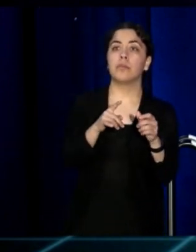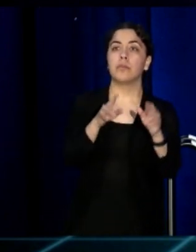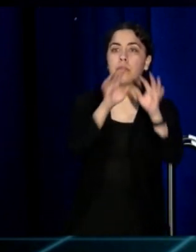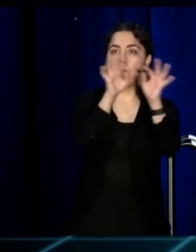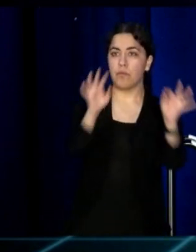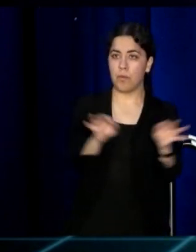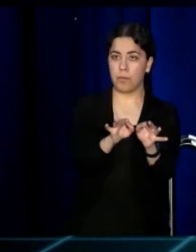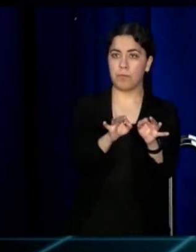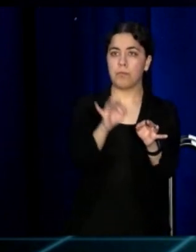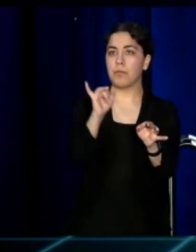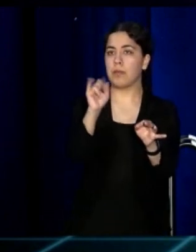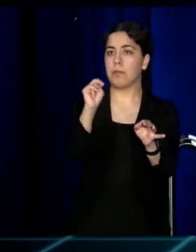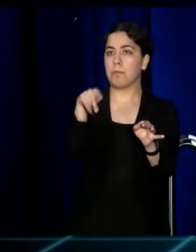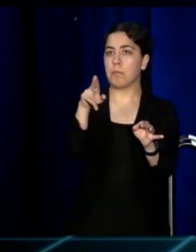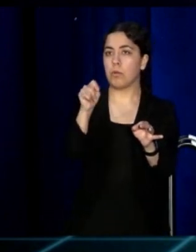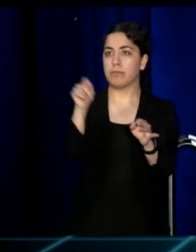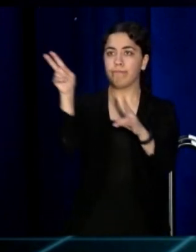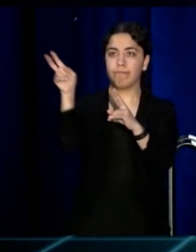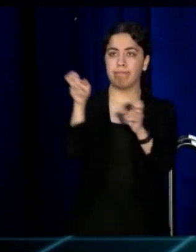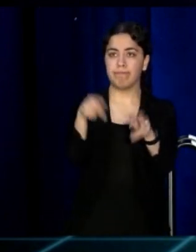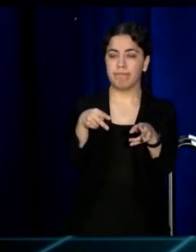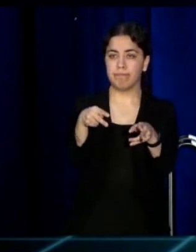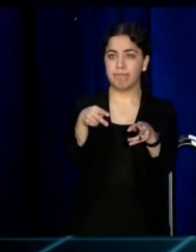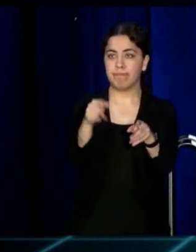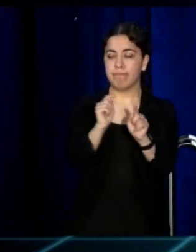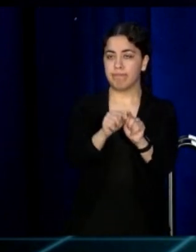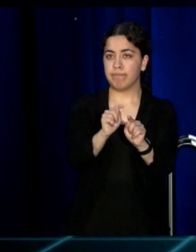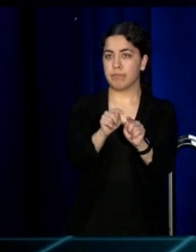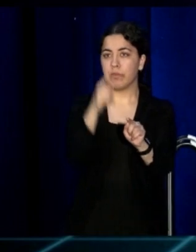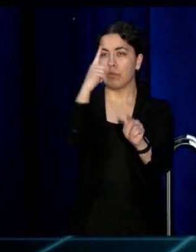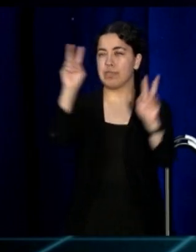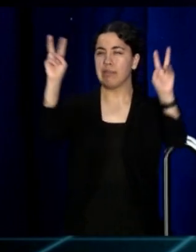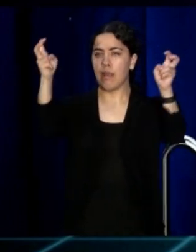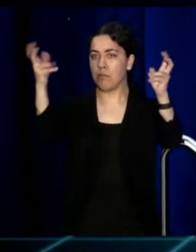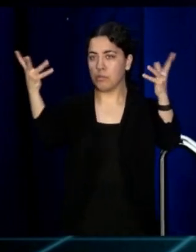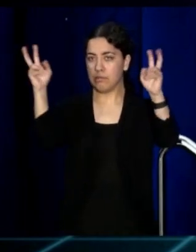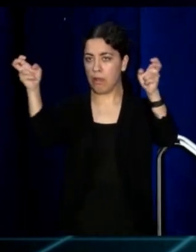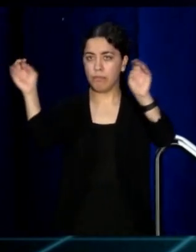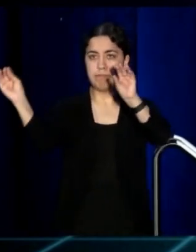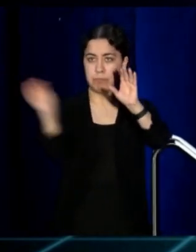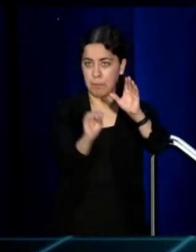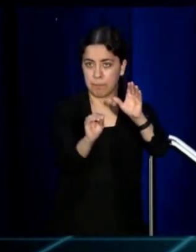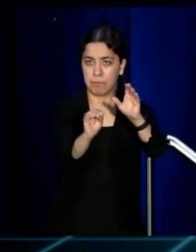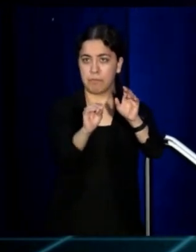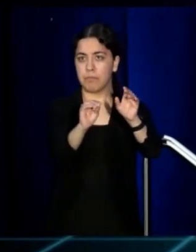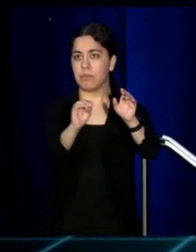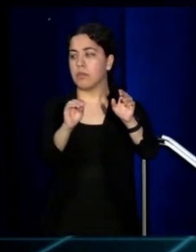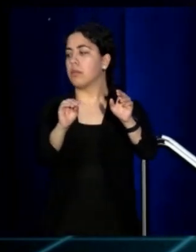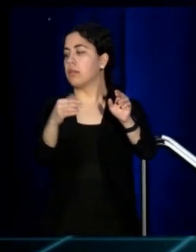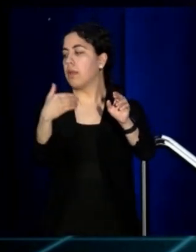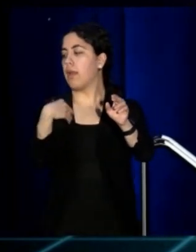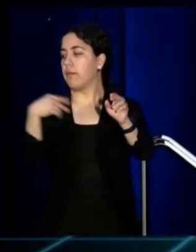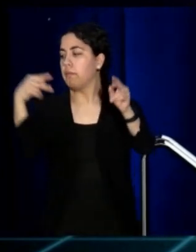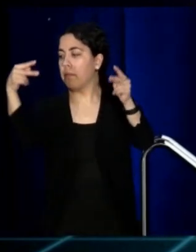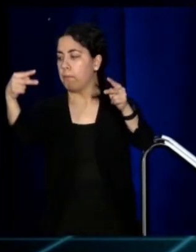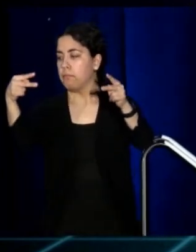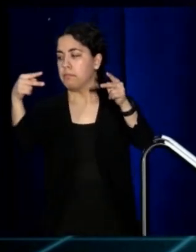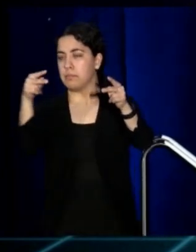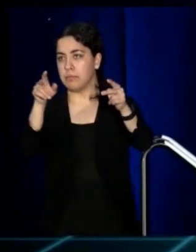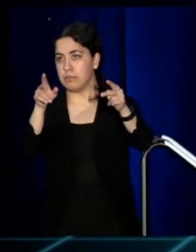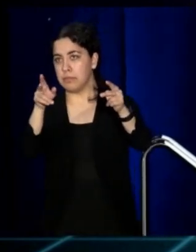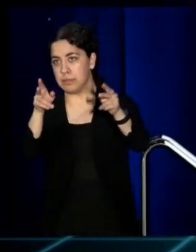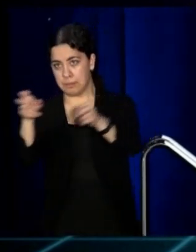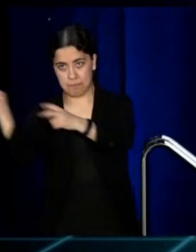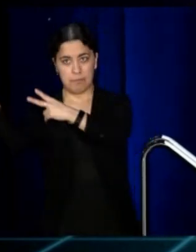have an input for the title, and we have a button that submits it